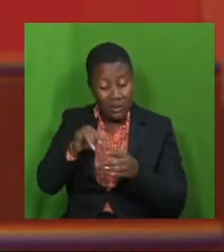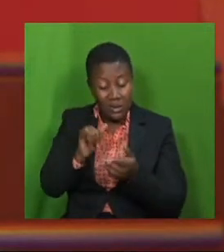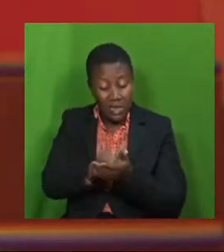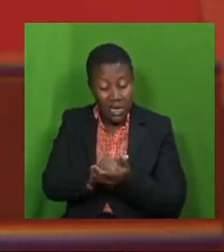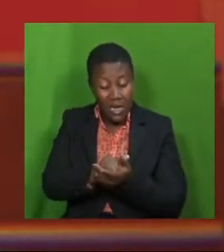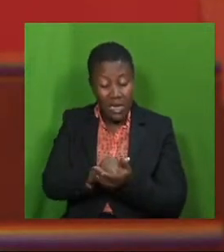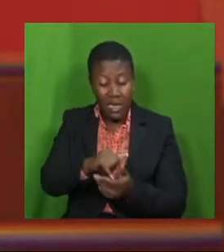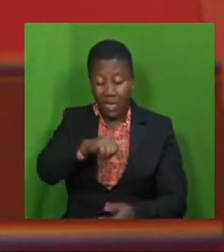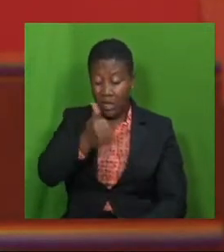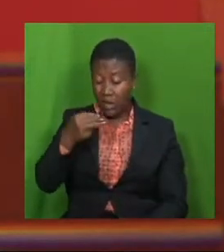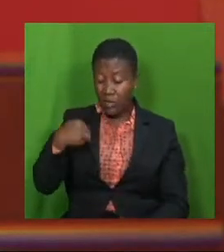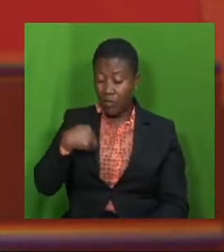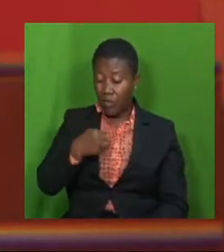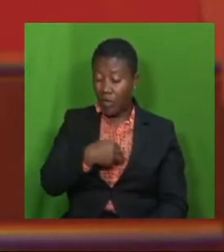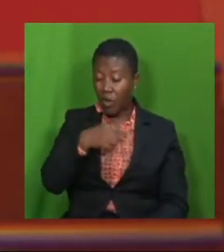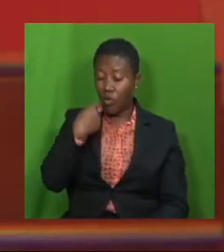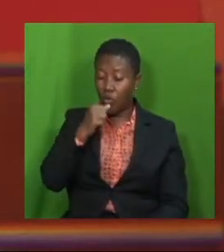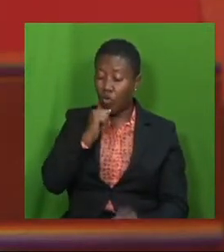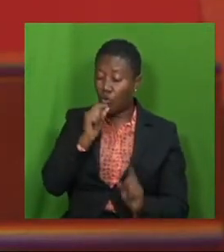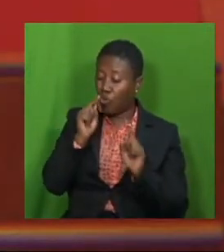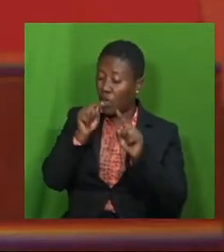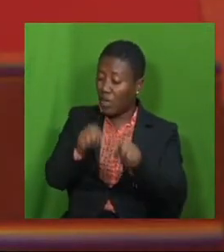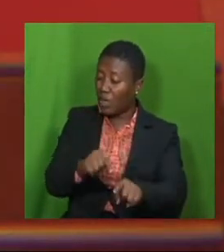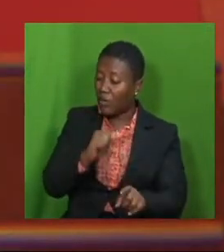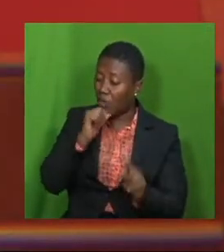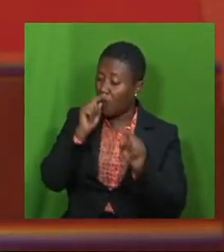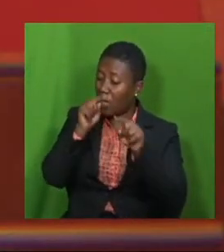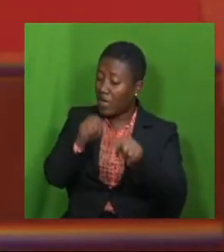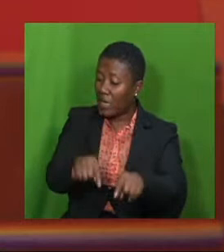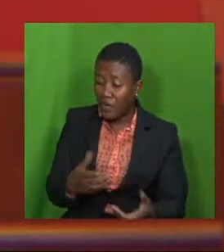absents himself or herself